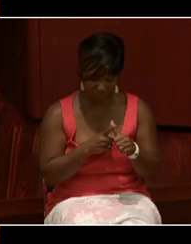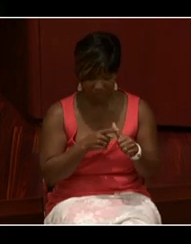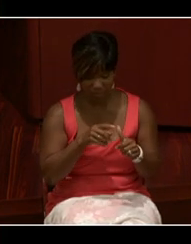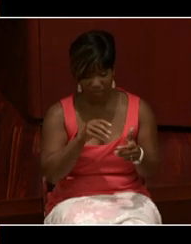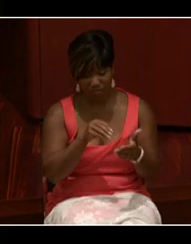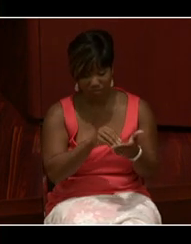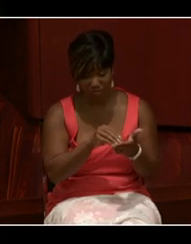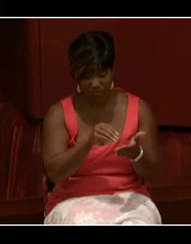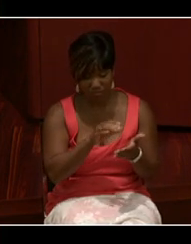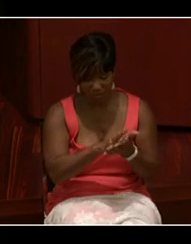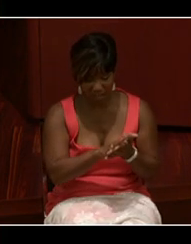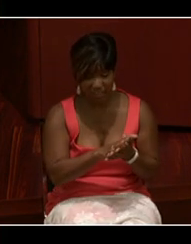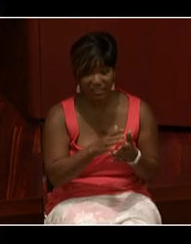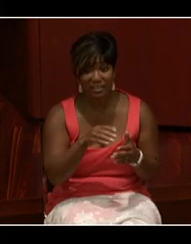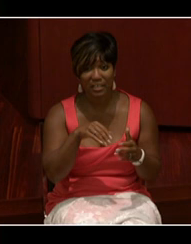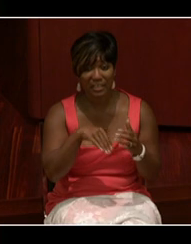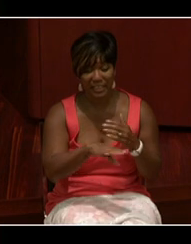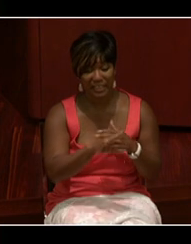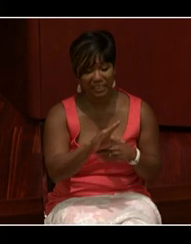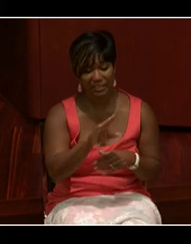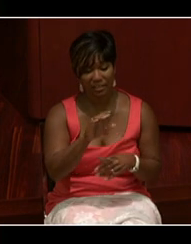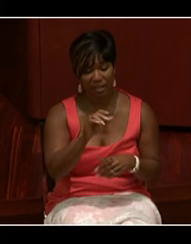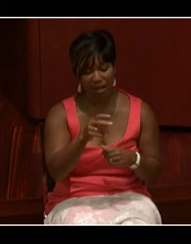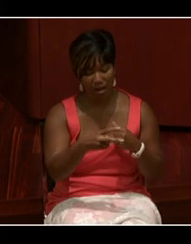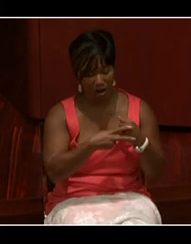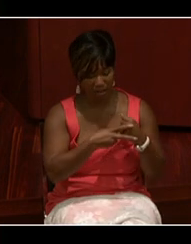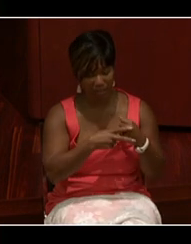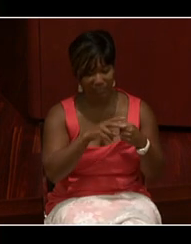at the National Archives at San Francisco.